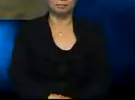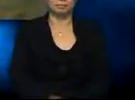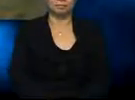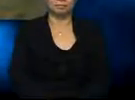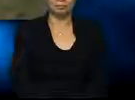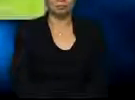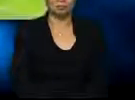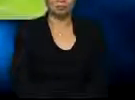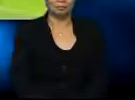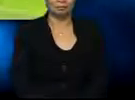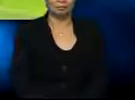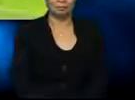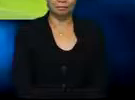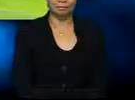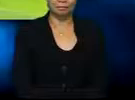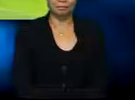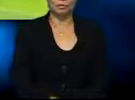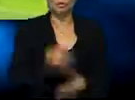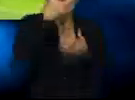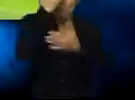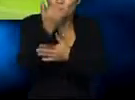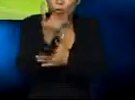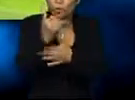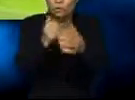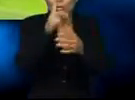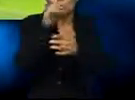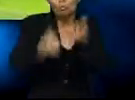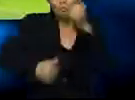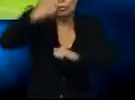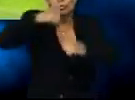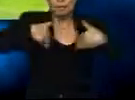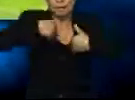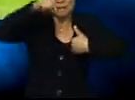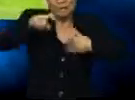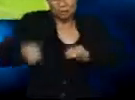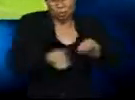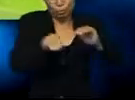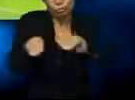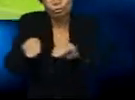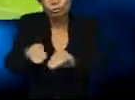Why do most animals need to move?